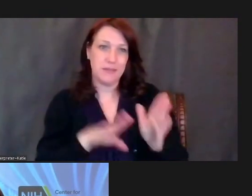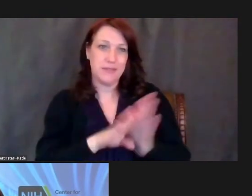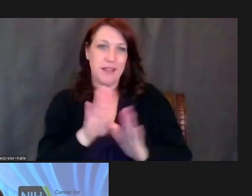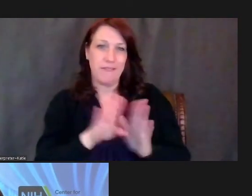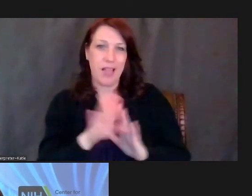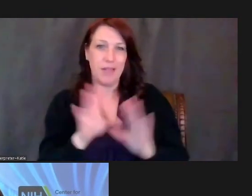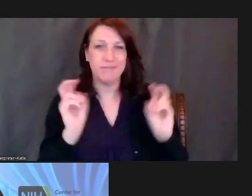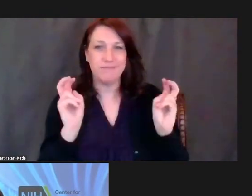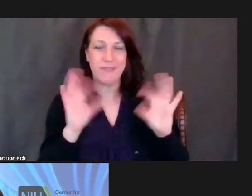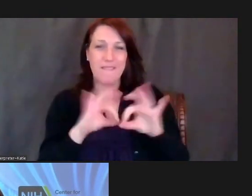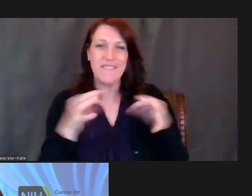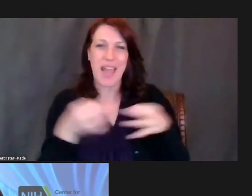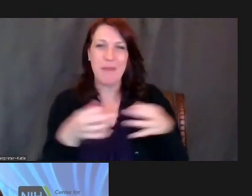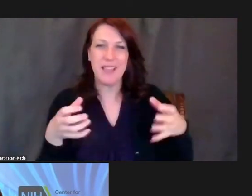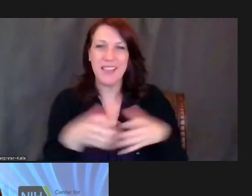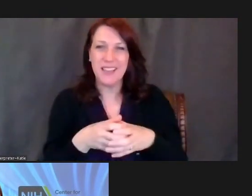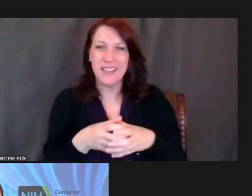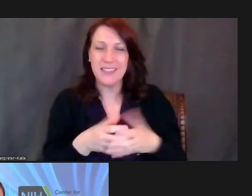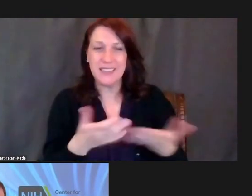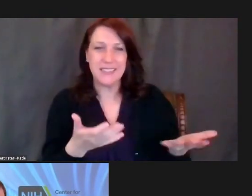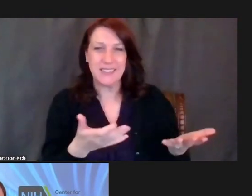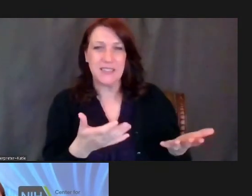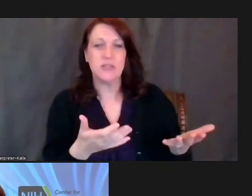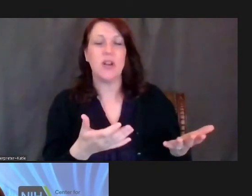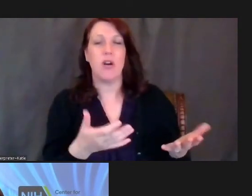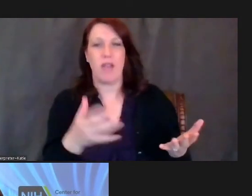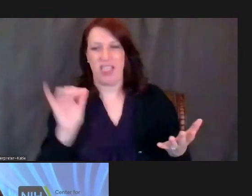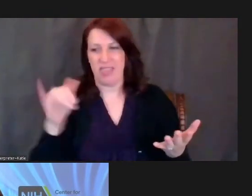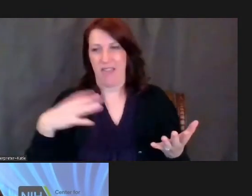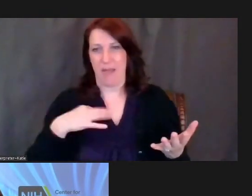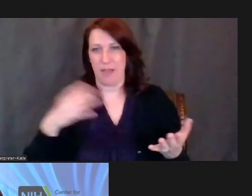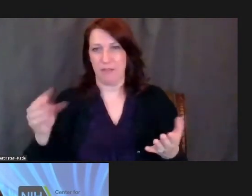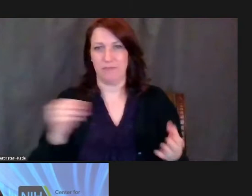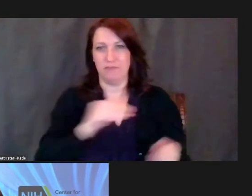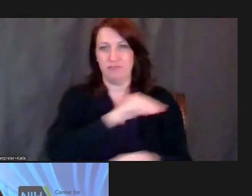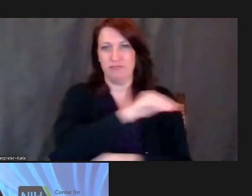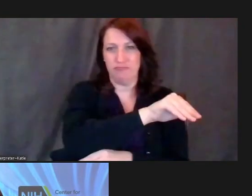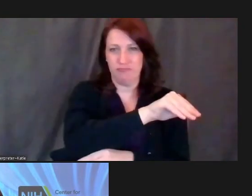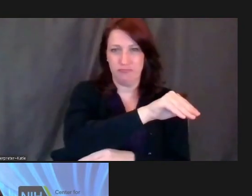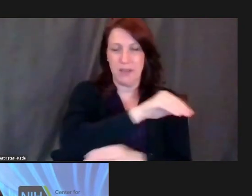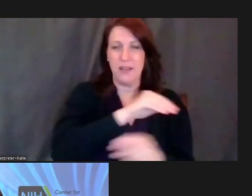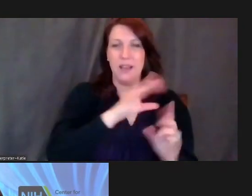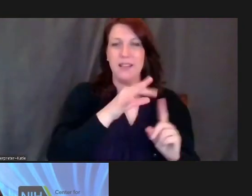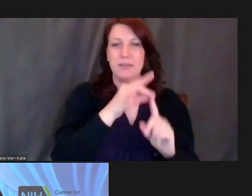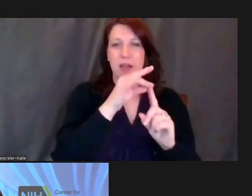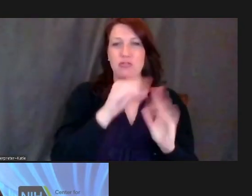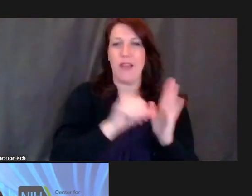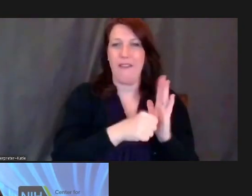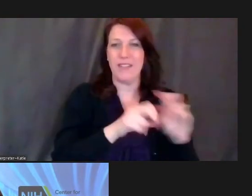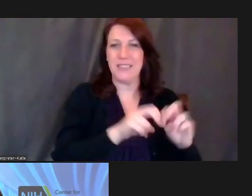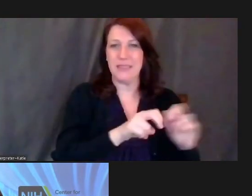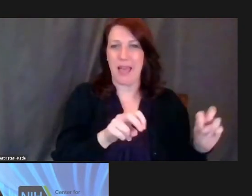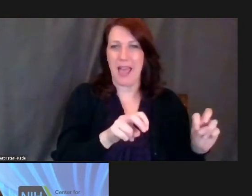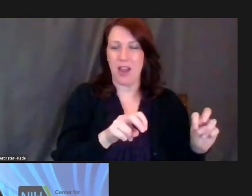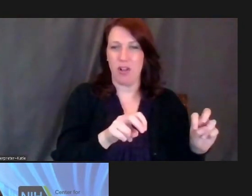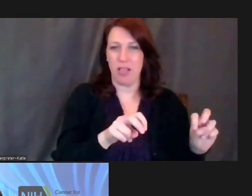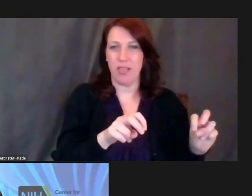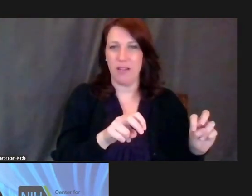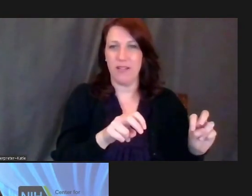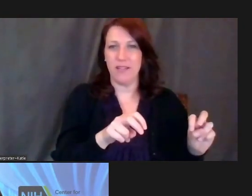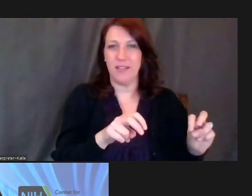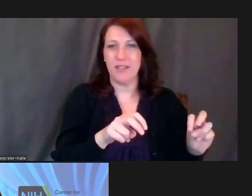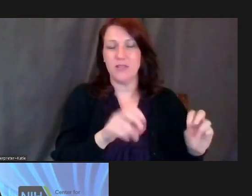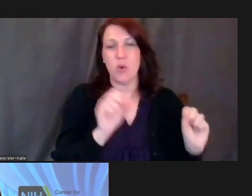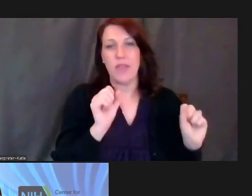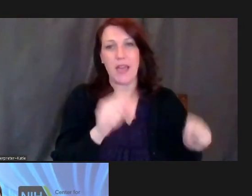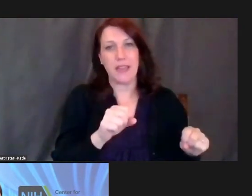family environment. So we put those applications in a special emphasis panel just so that they actually can